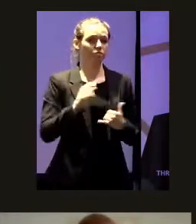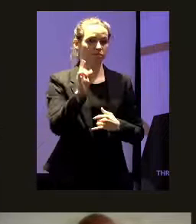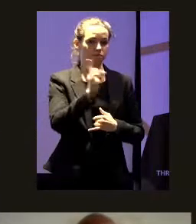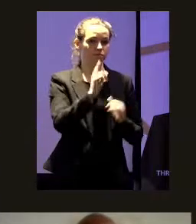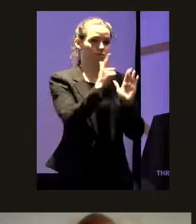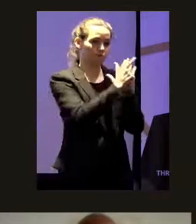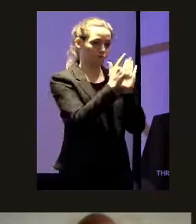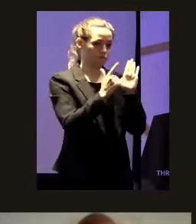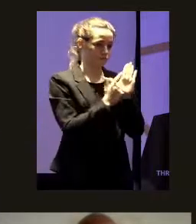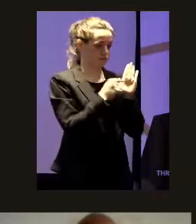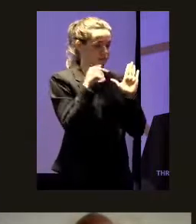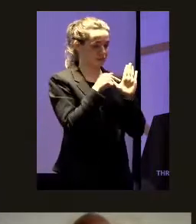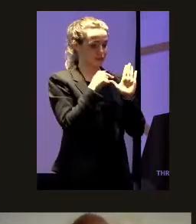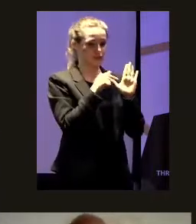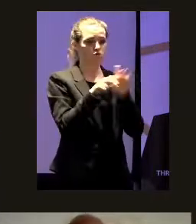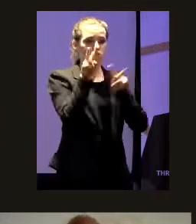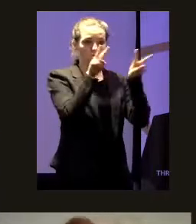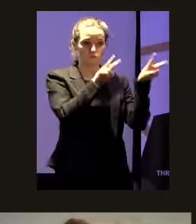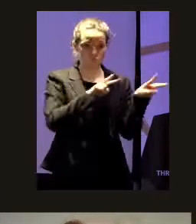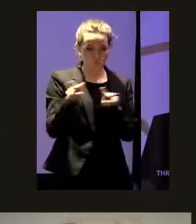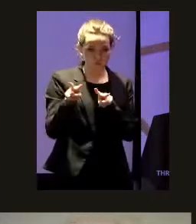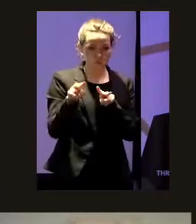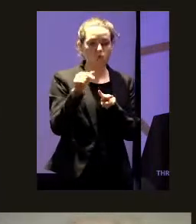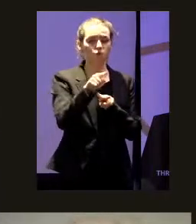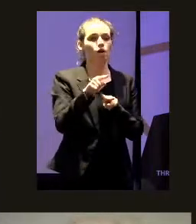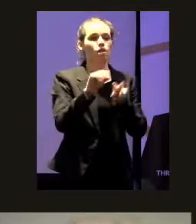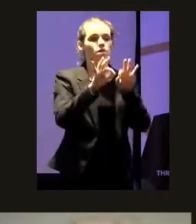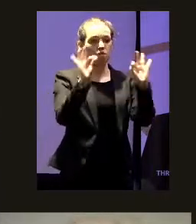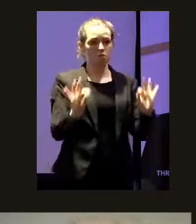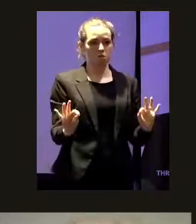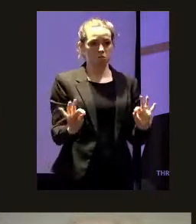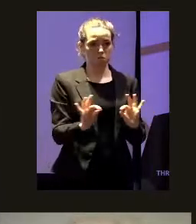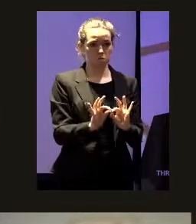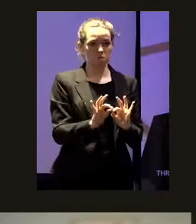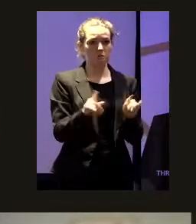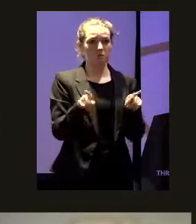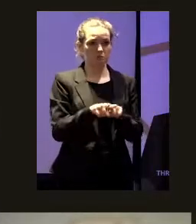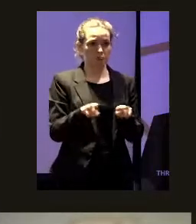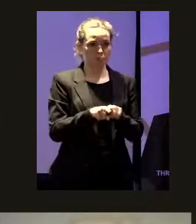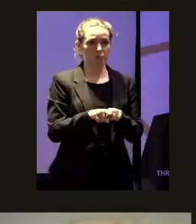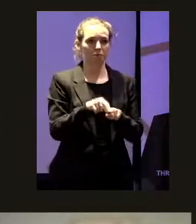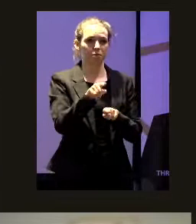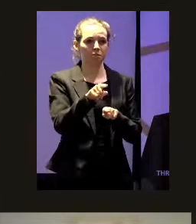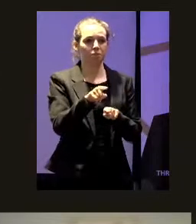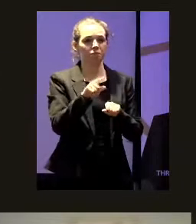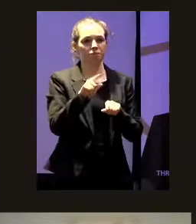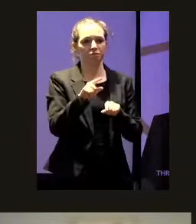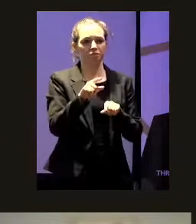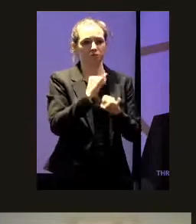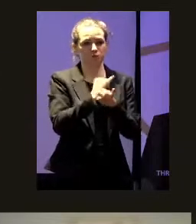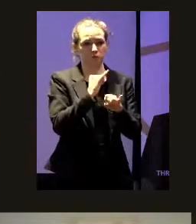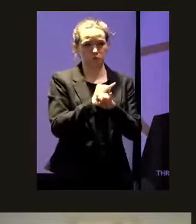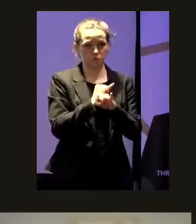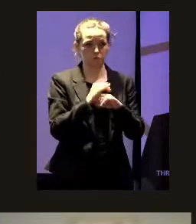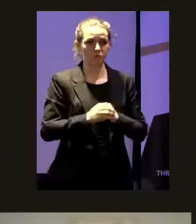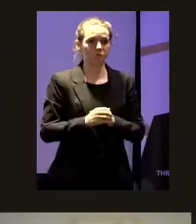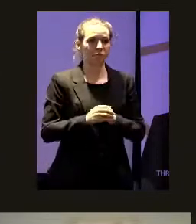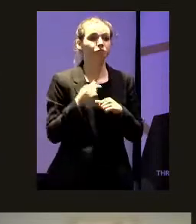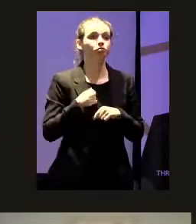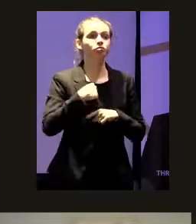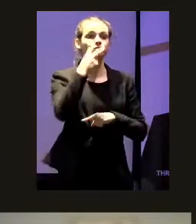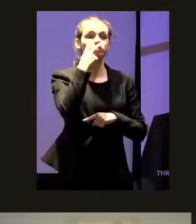legislative review, institutional framework, and institutional framework. Now, specifically dealing